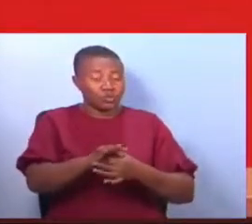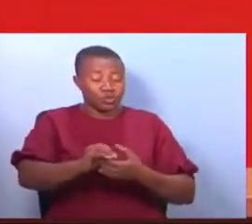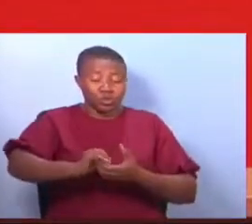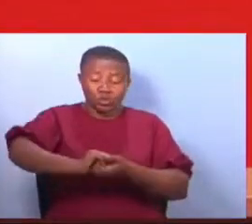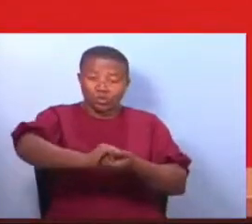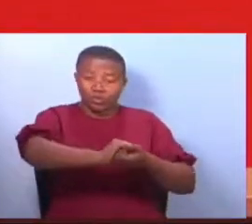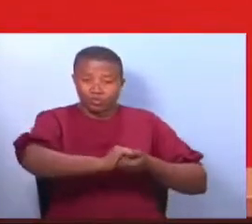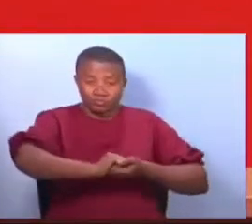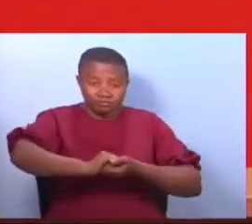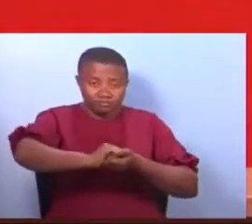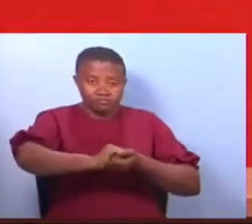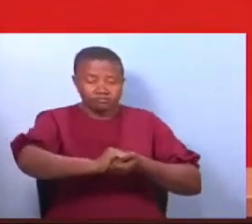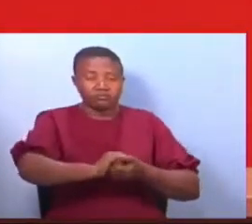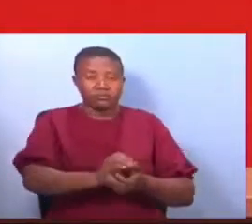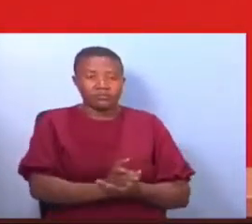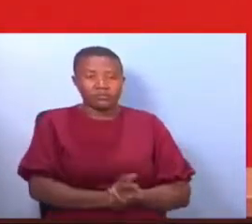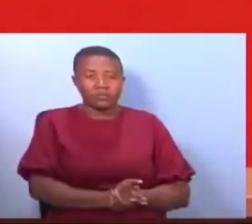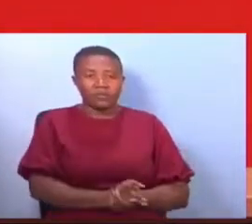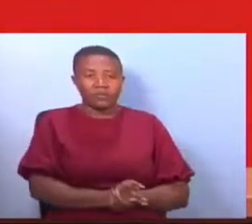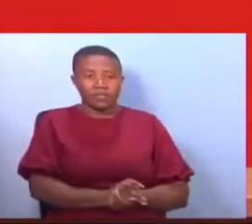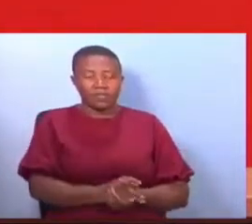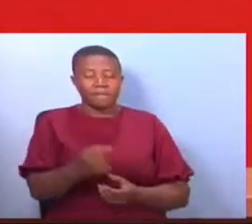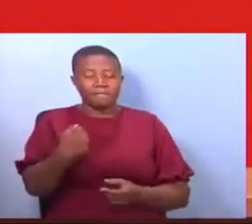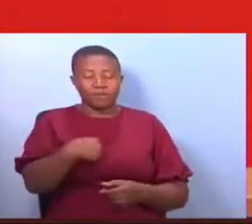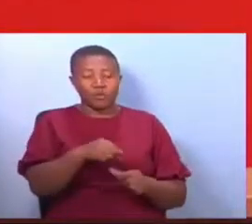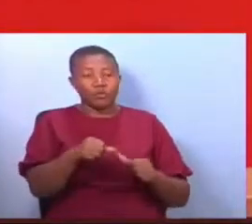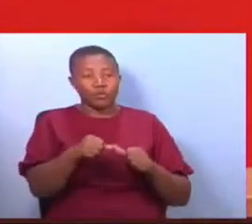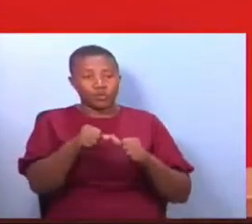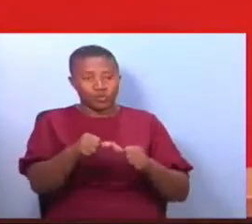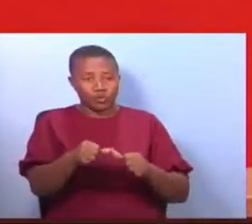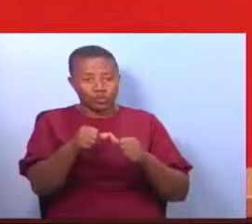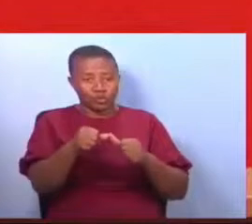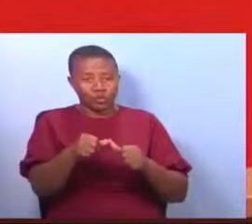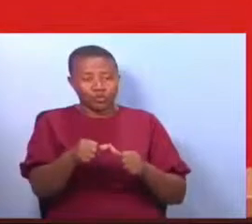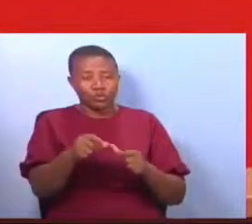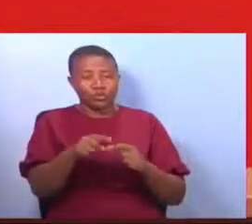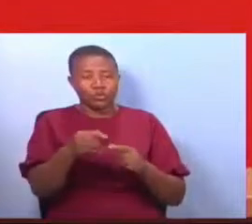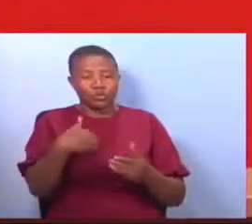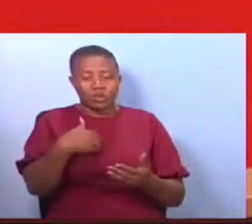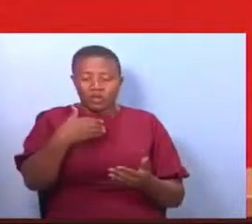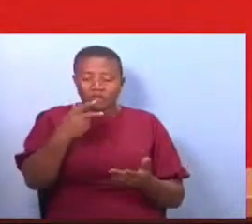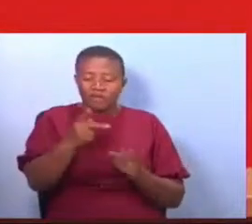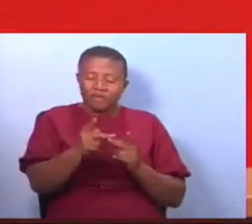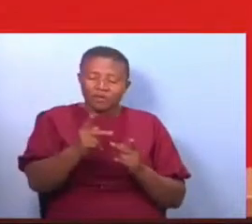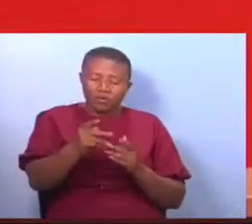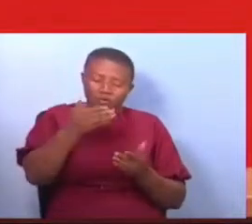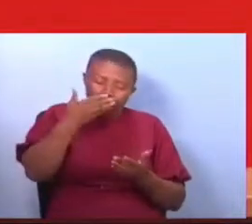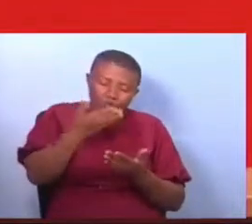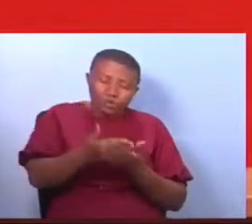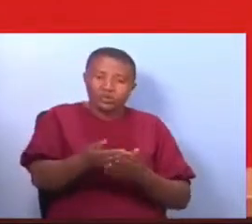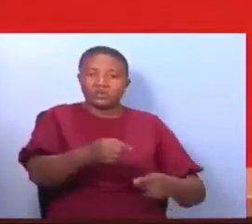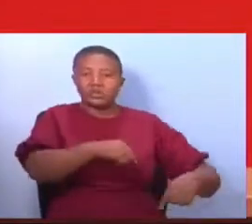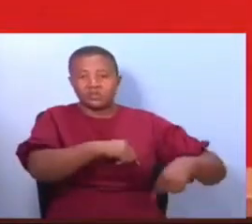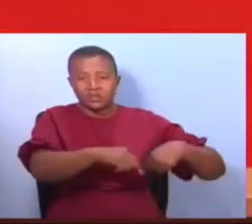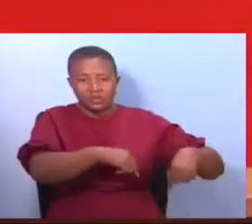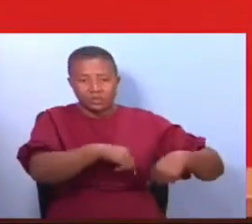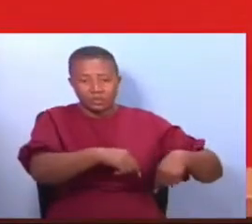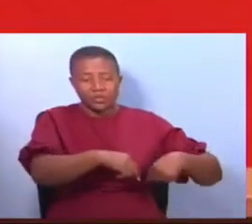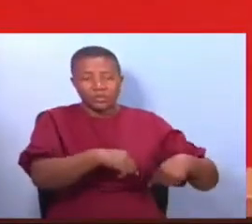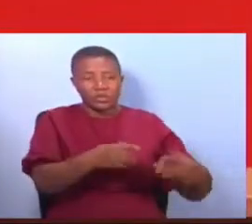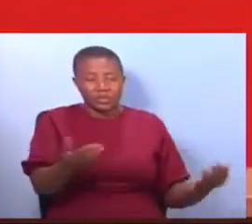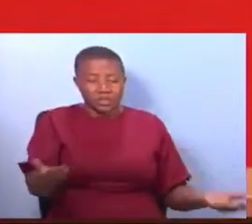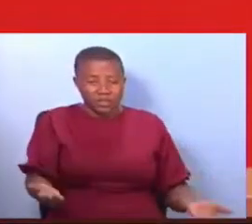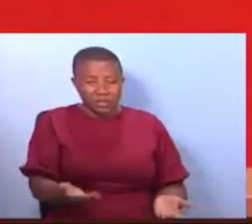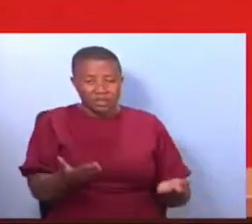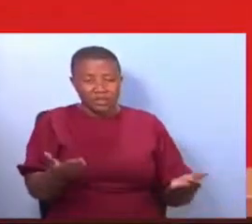never withheld. So we'll continue to have a very healthy debate in this particular